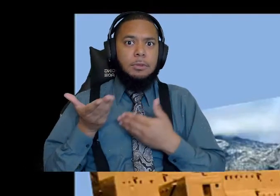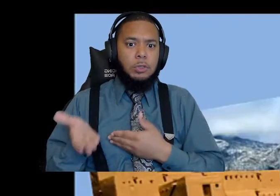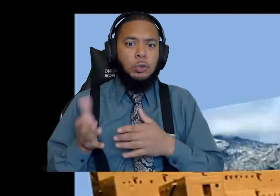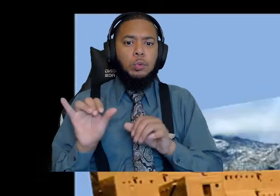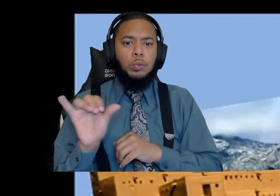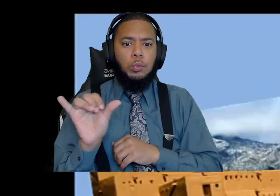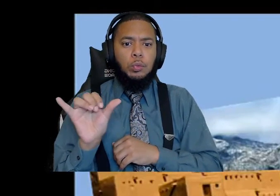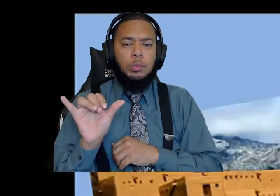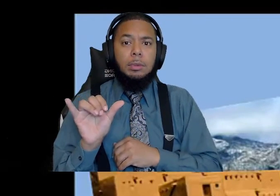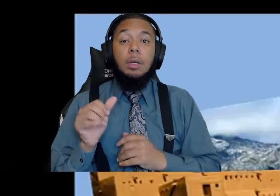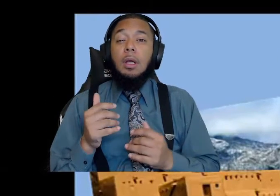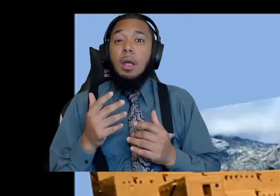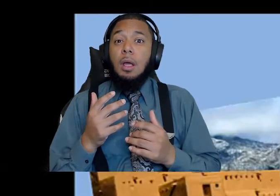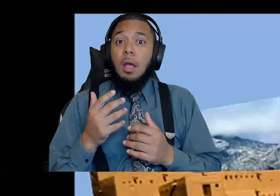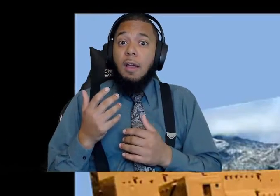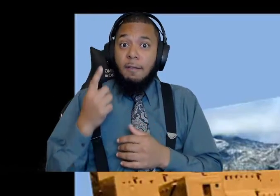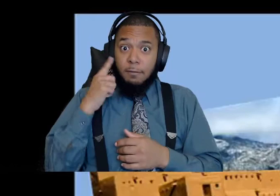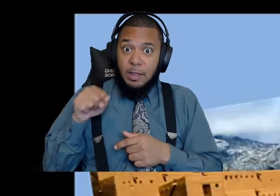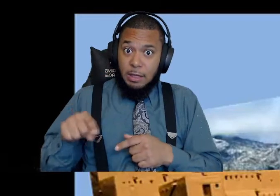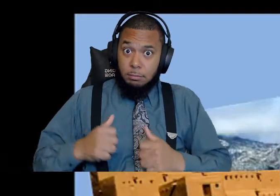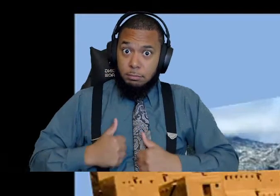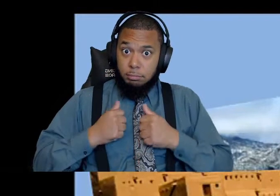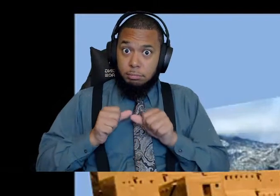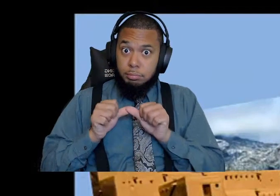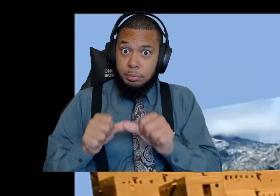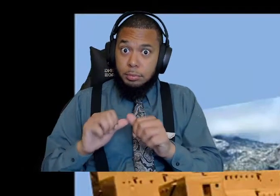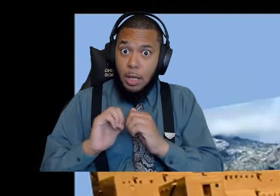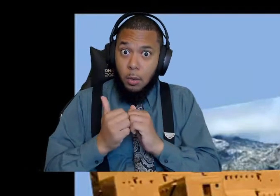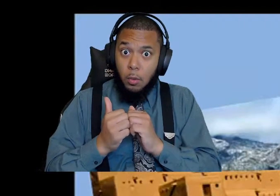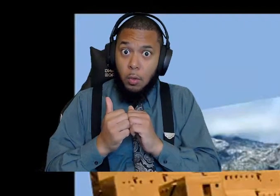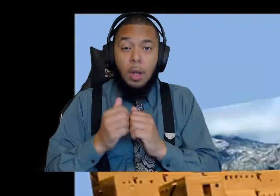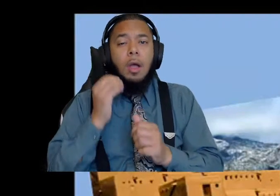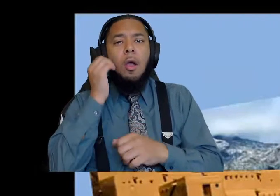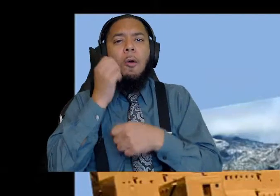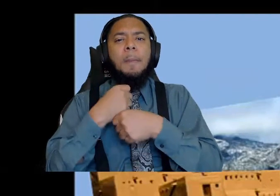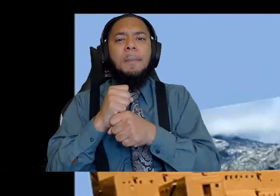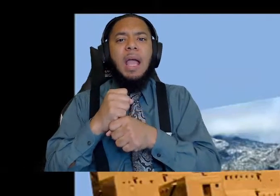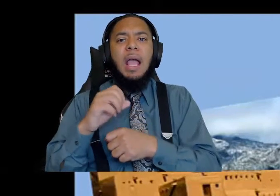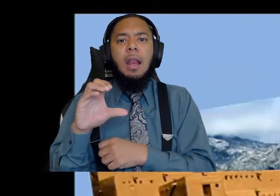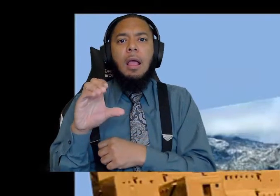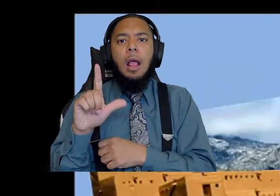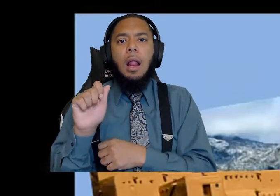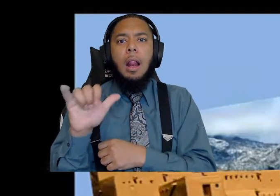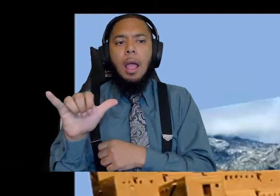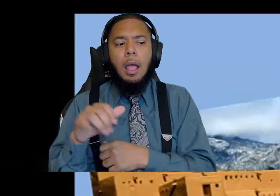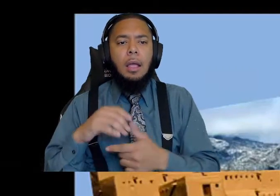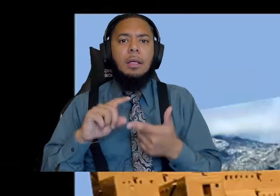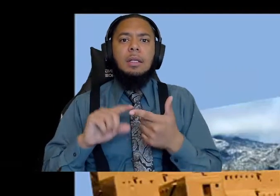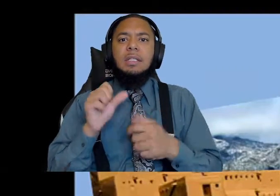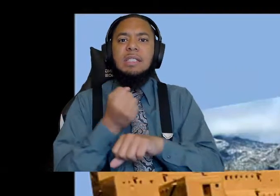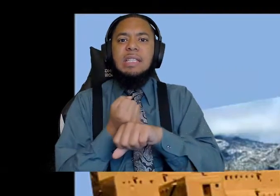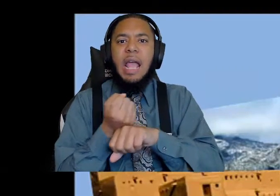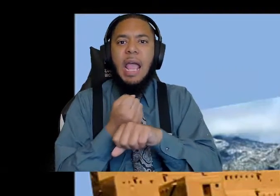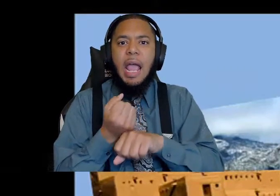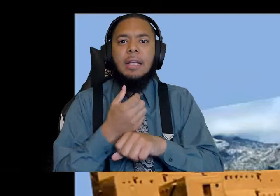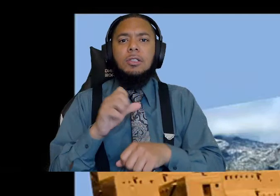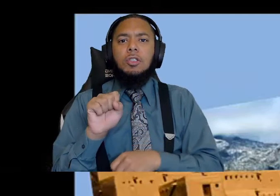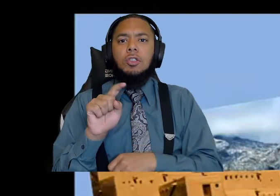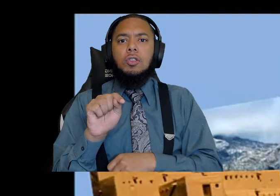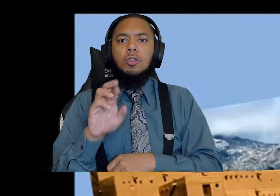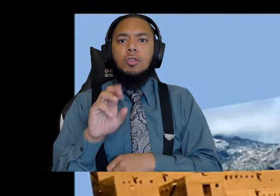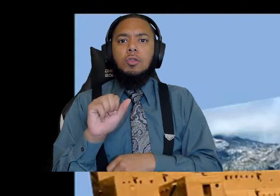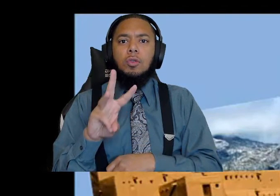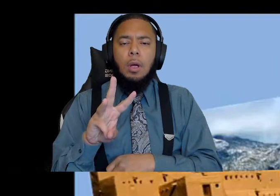In order to survive in these desert areas, the Pueblos made their homes out of clay, sand, and straw. These adobes provided protection